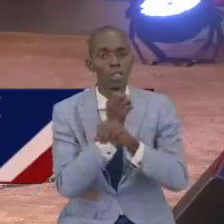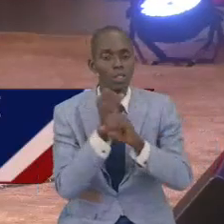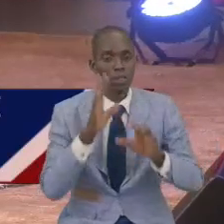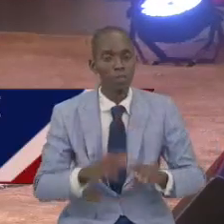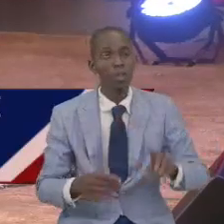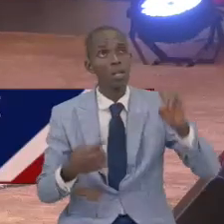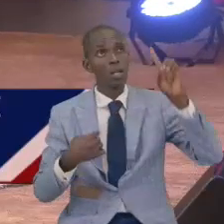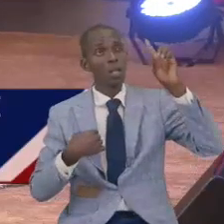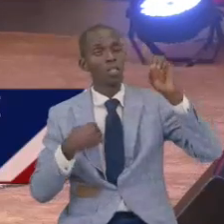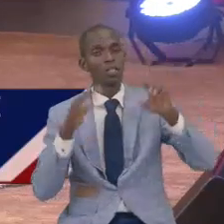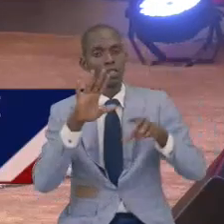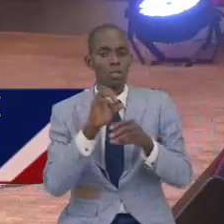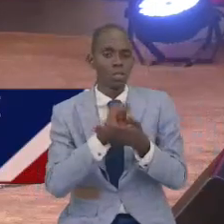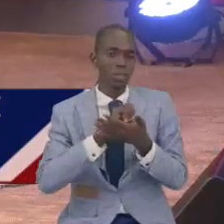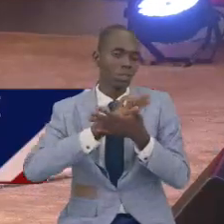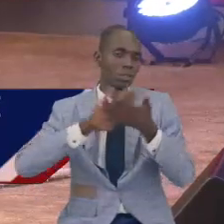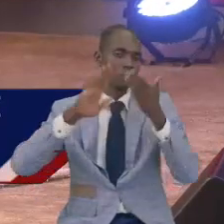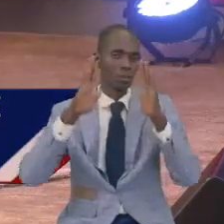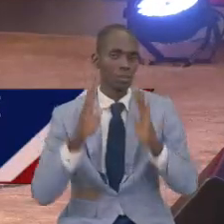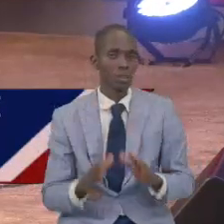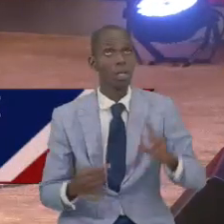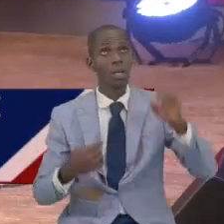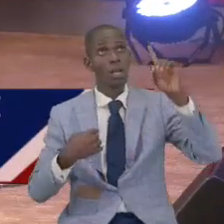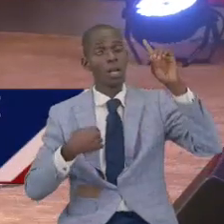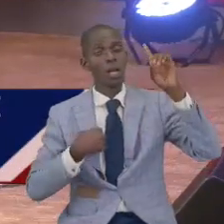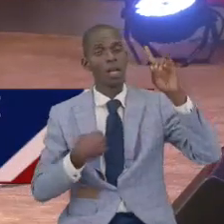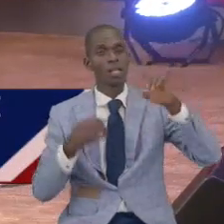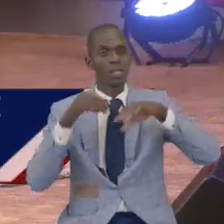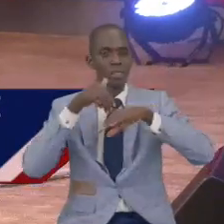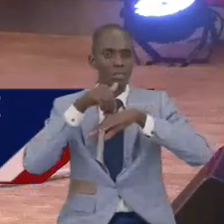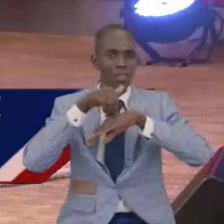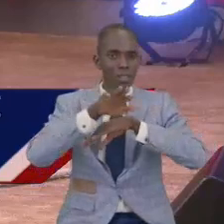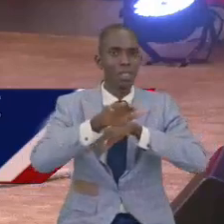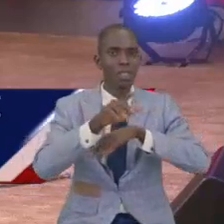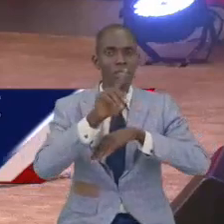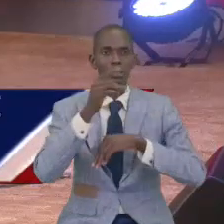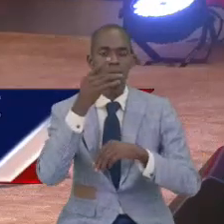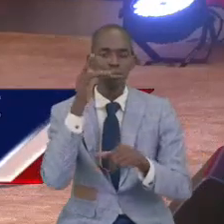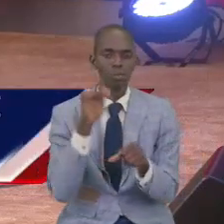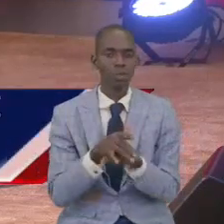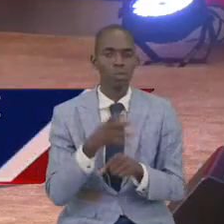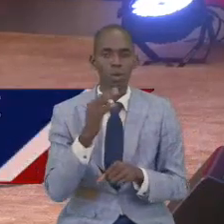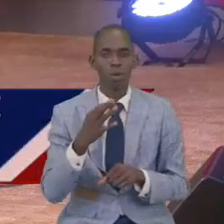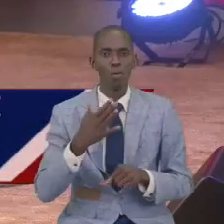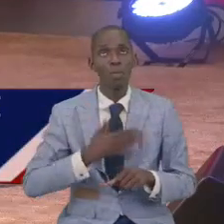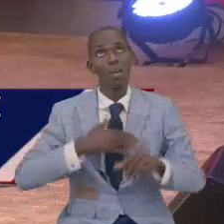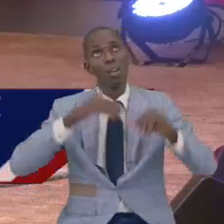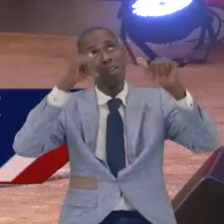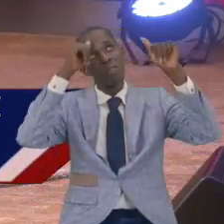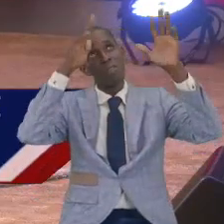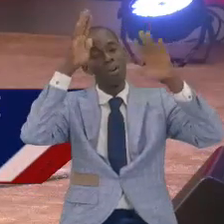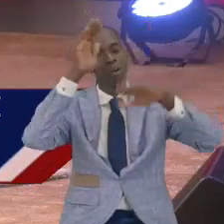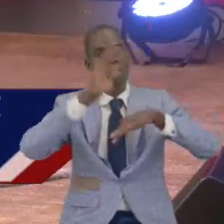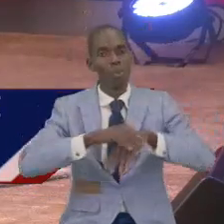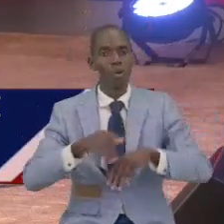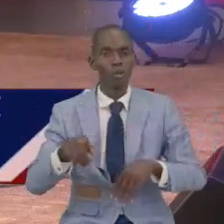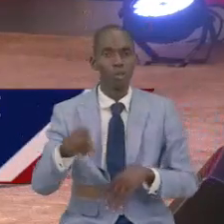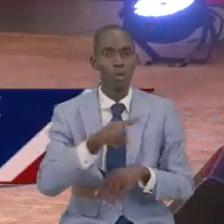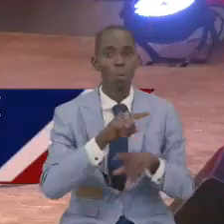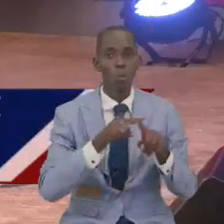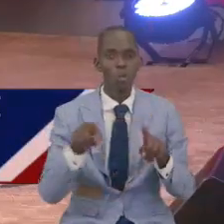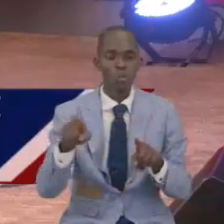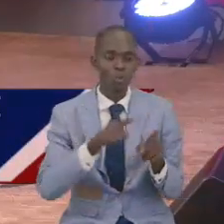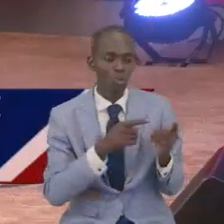I, your sanctifier, I sent the promise of my Father upon you, but tarry